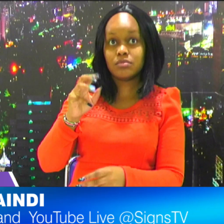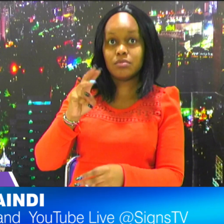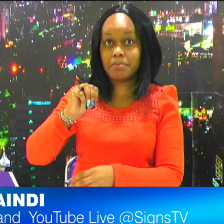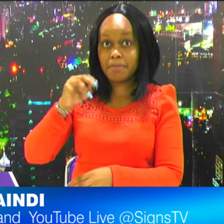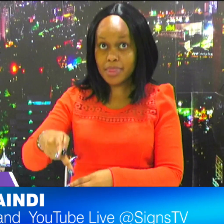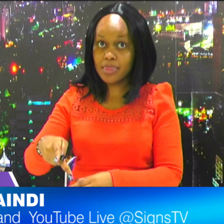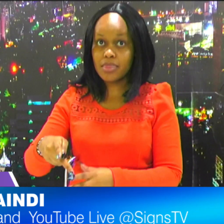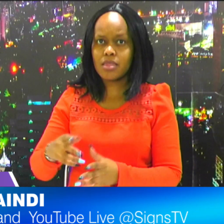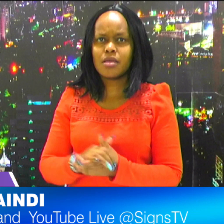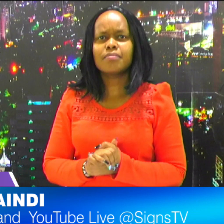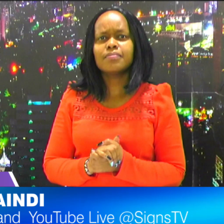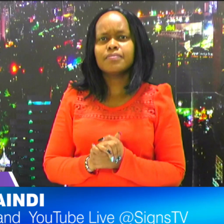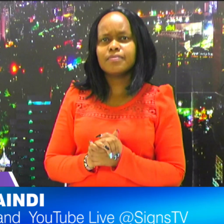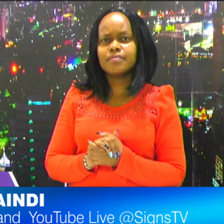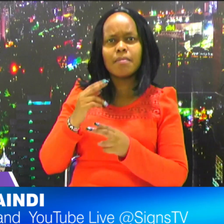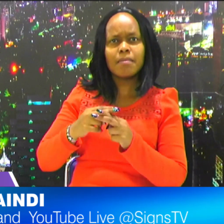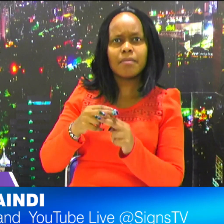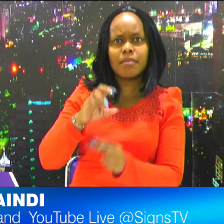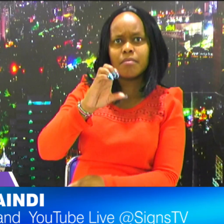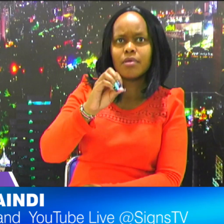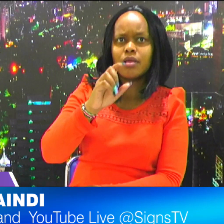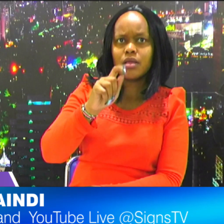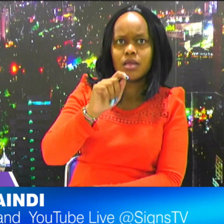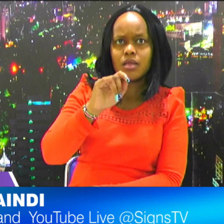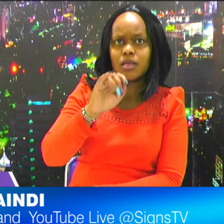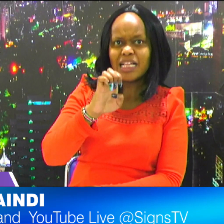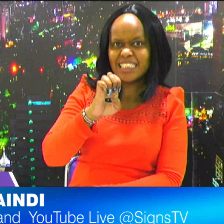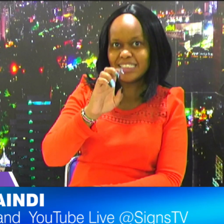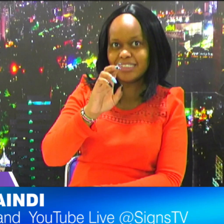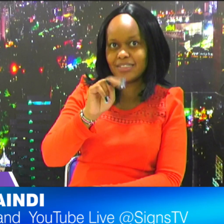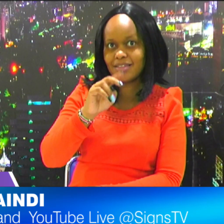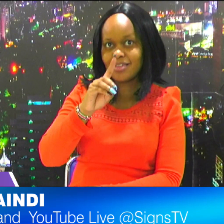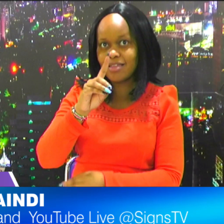Rarieda MP Otiende Amolo,